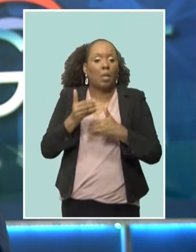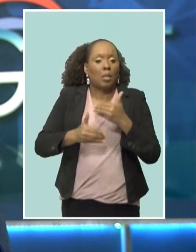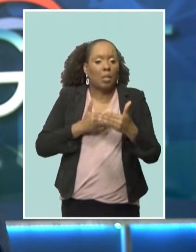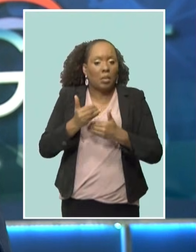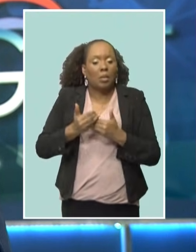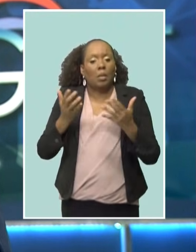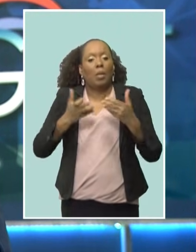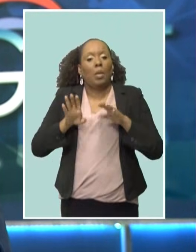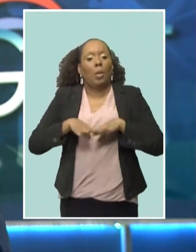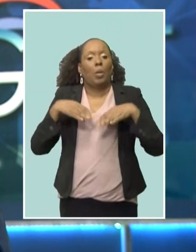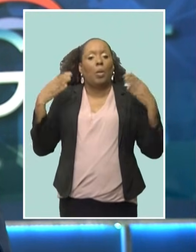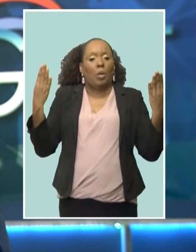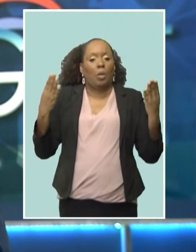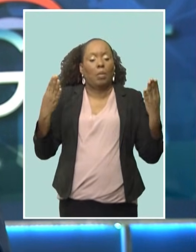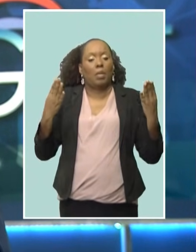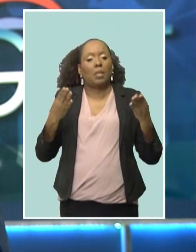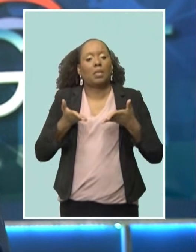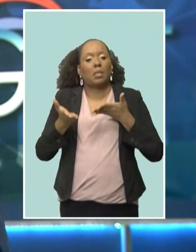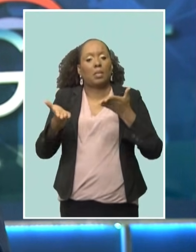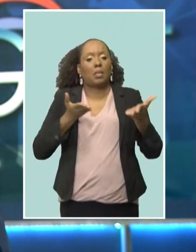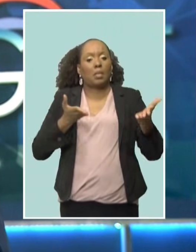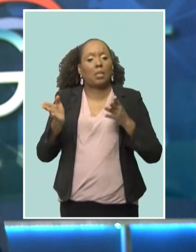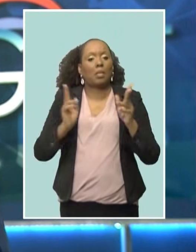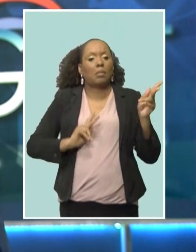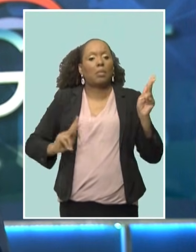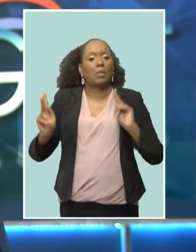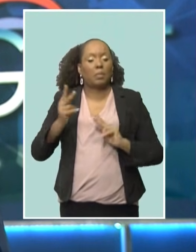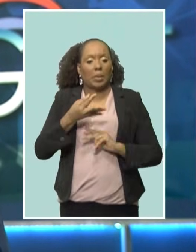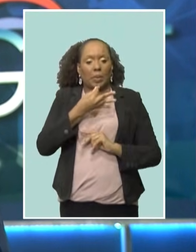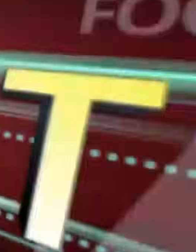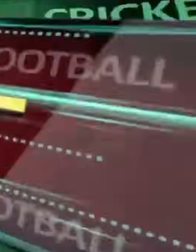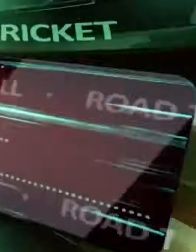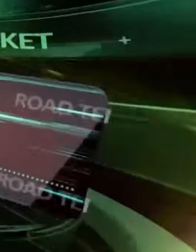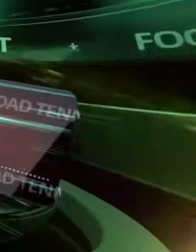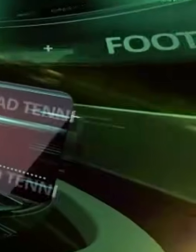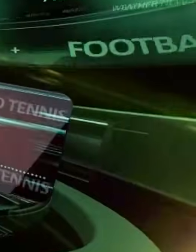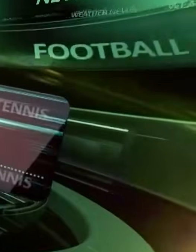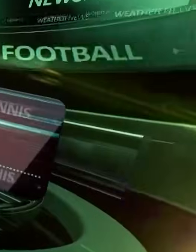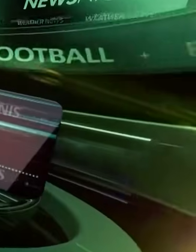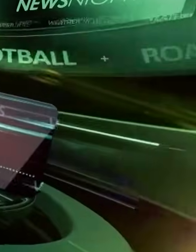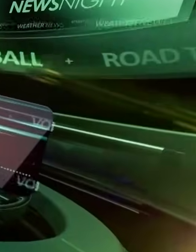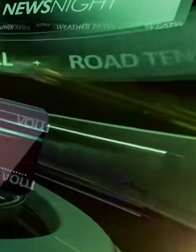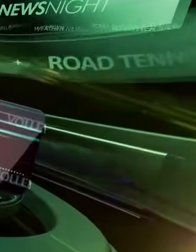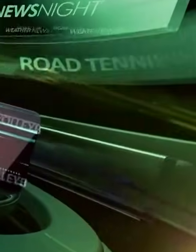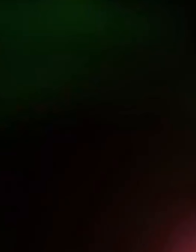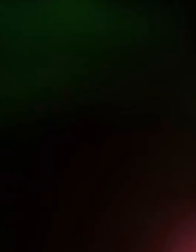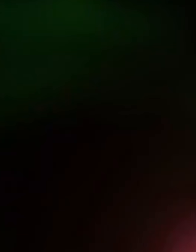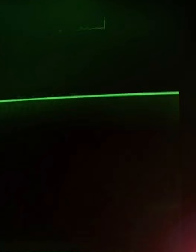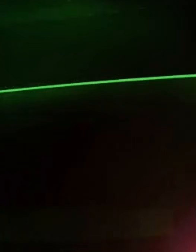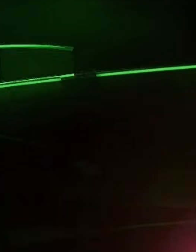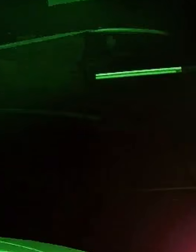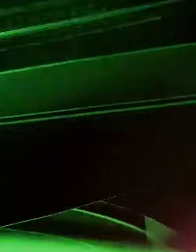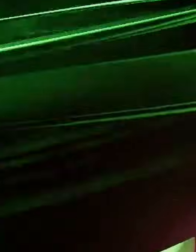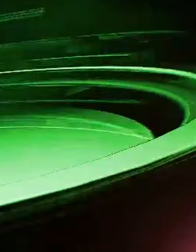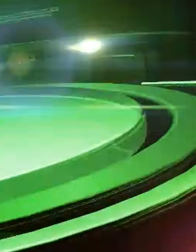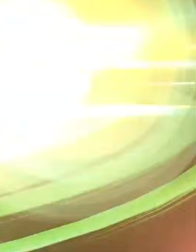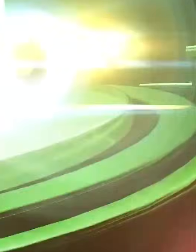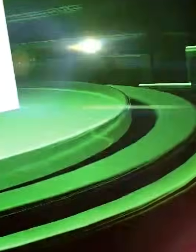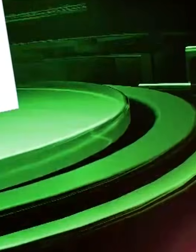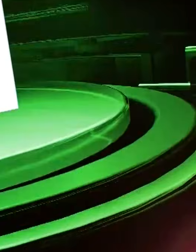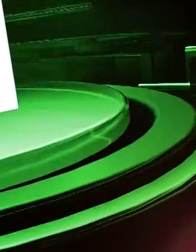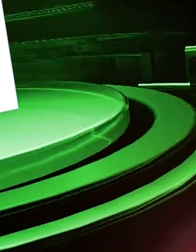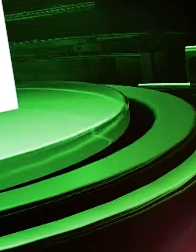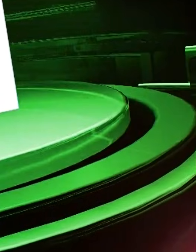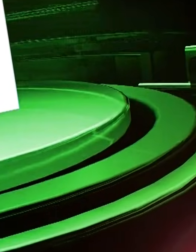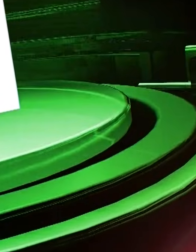that the store can reopen and resume regular service to the public. Sports Night, brought to you with the compliments of